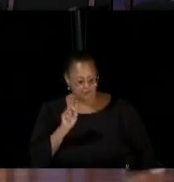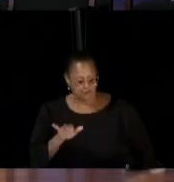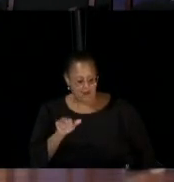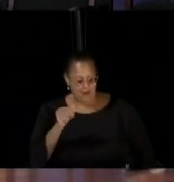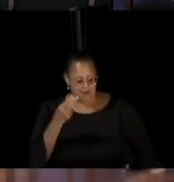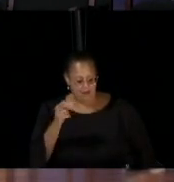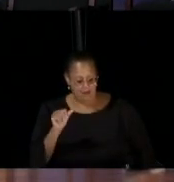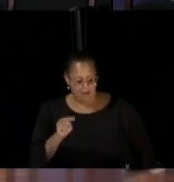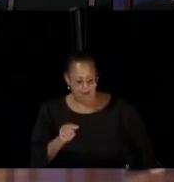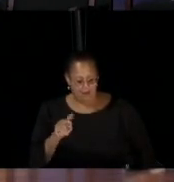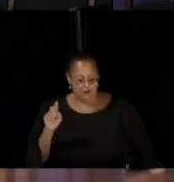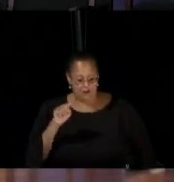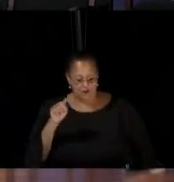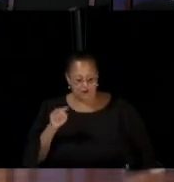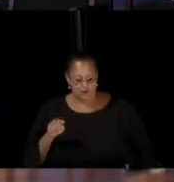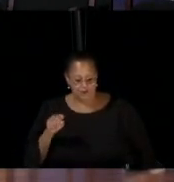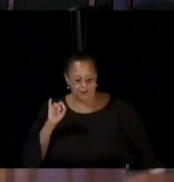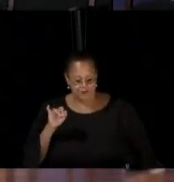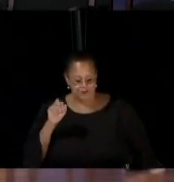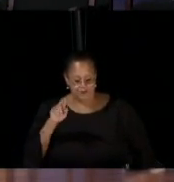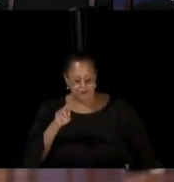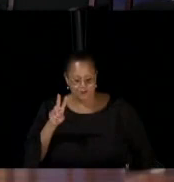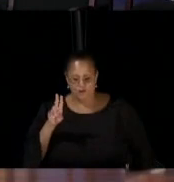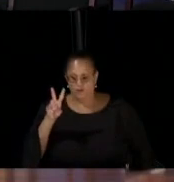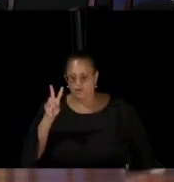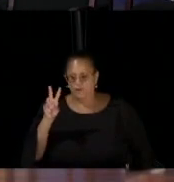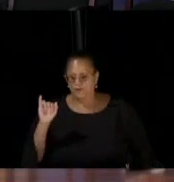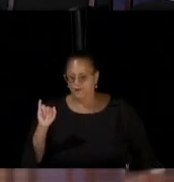Rayhan Adam Zervi.